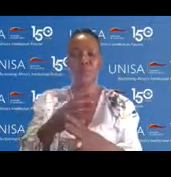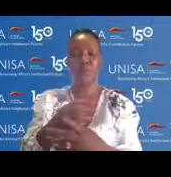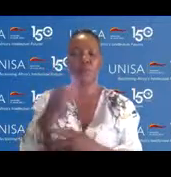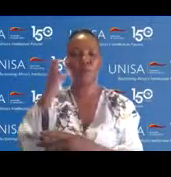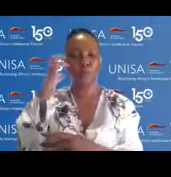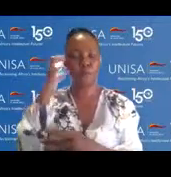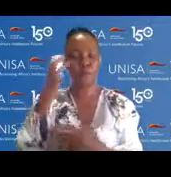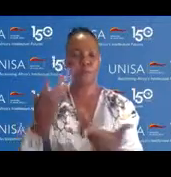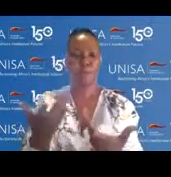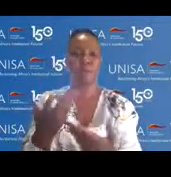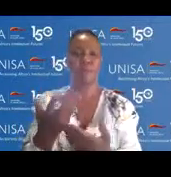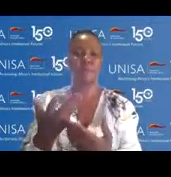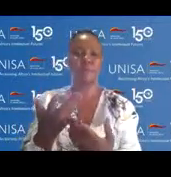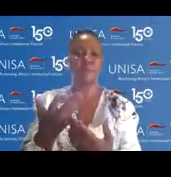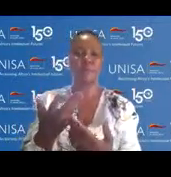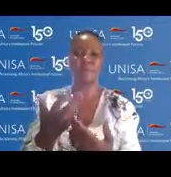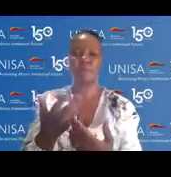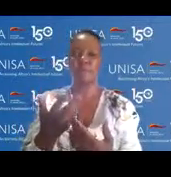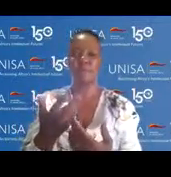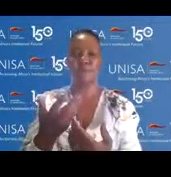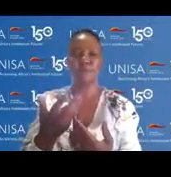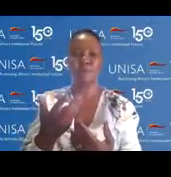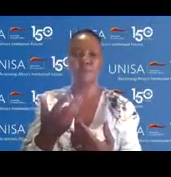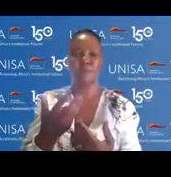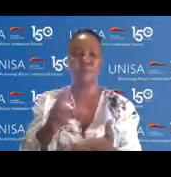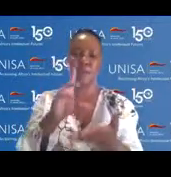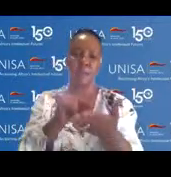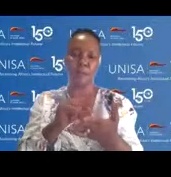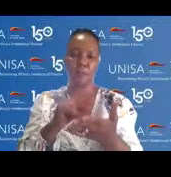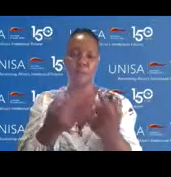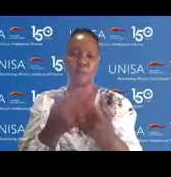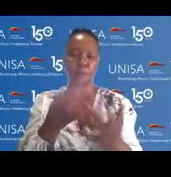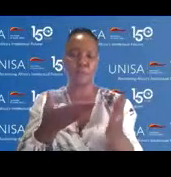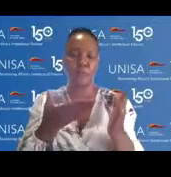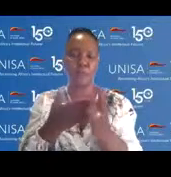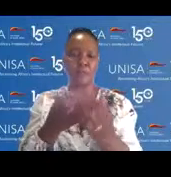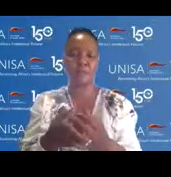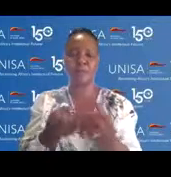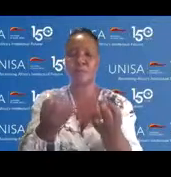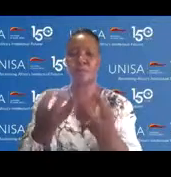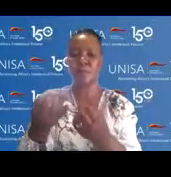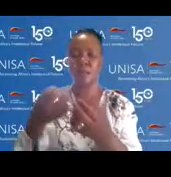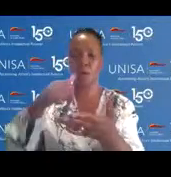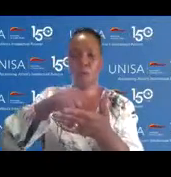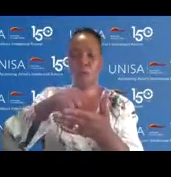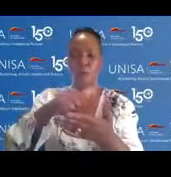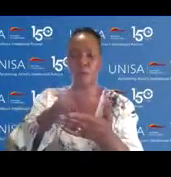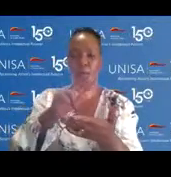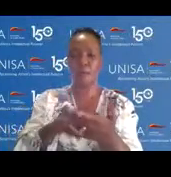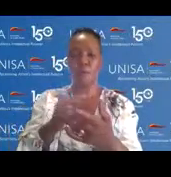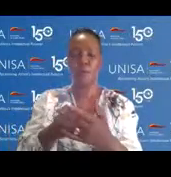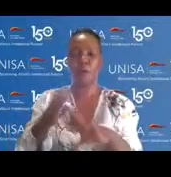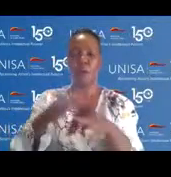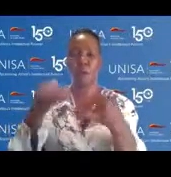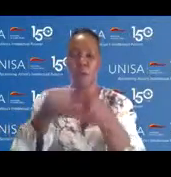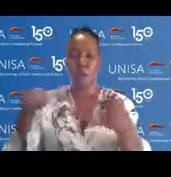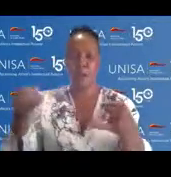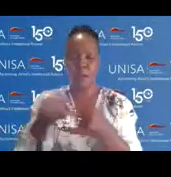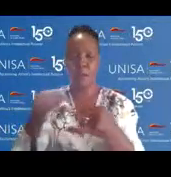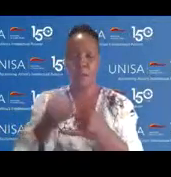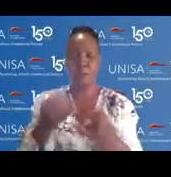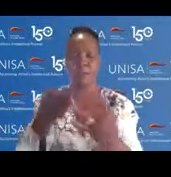your, you know, want to download it from here to submit perhaps online. You can actually access your drive from here as